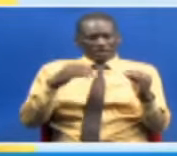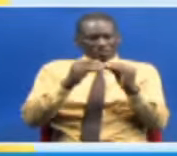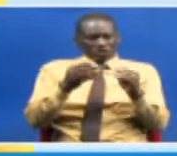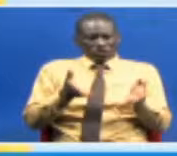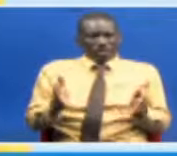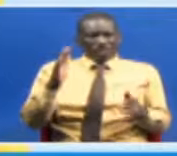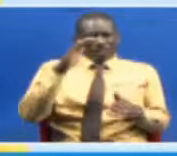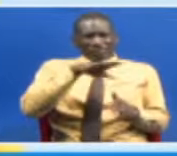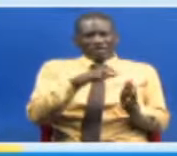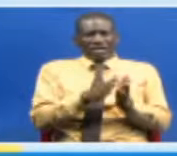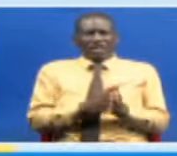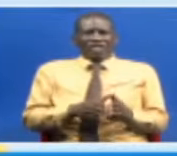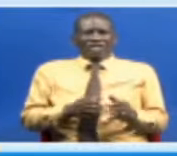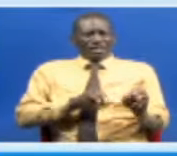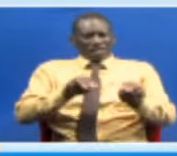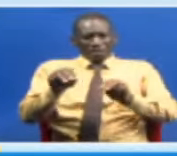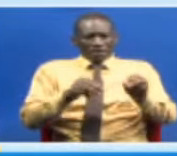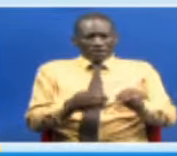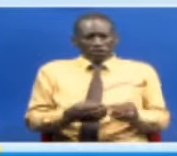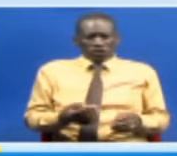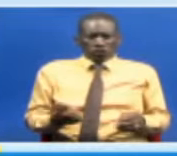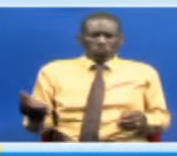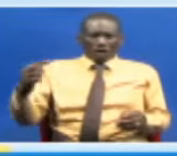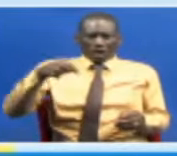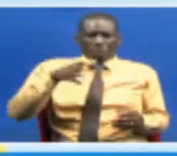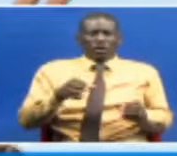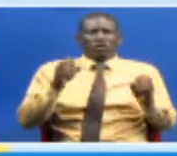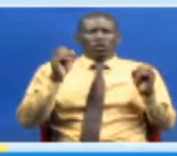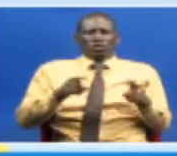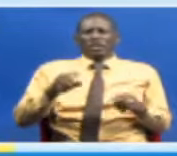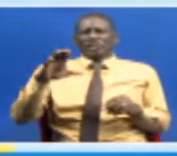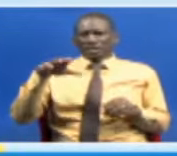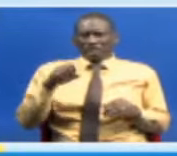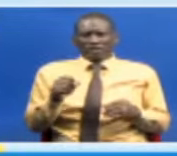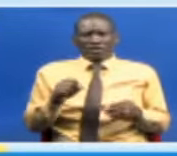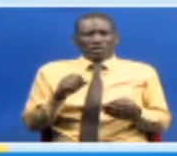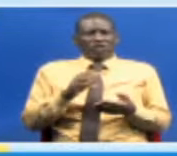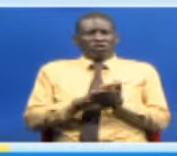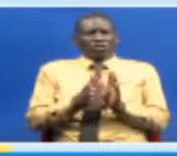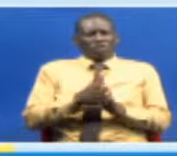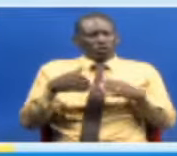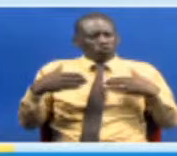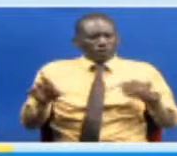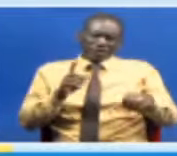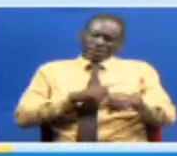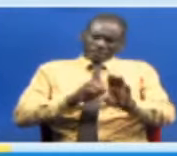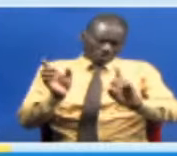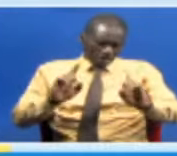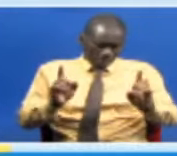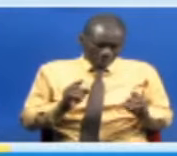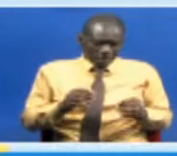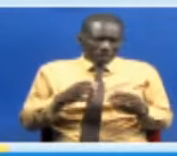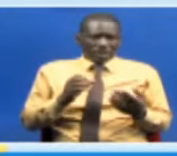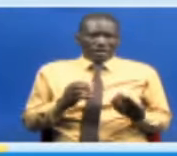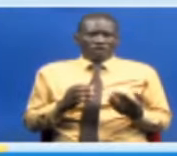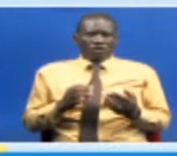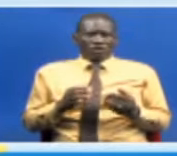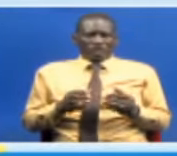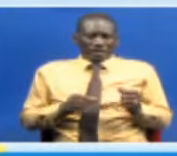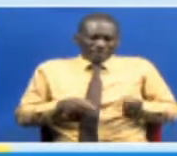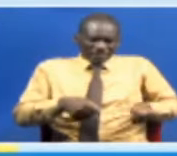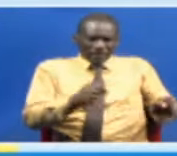and he did manage to make it here. So CS, without wasting too much time, the growth strategy, the